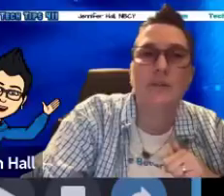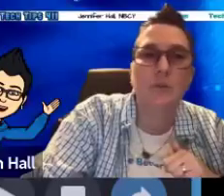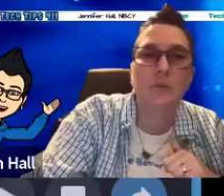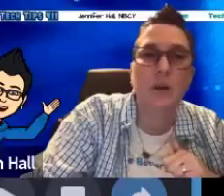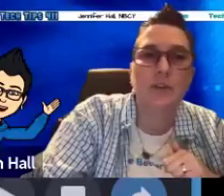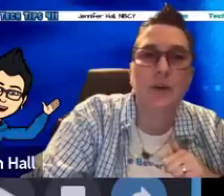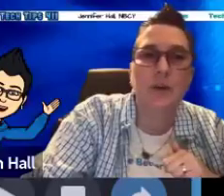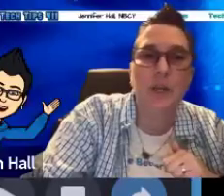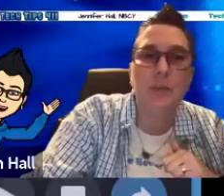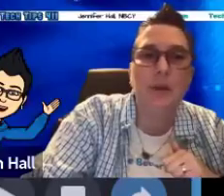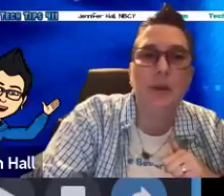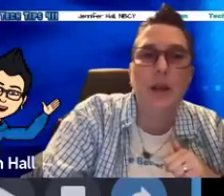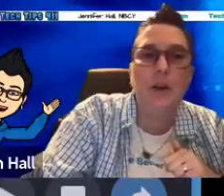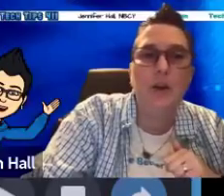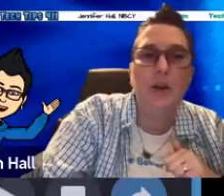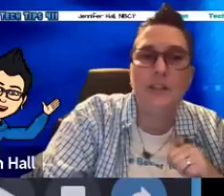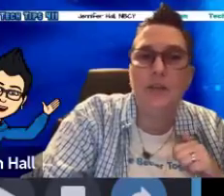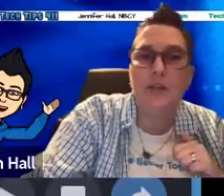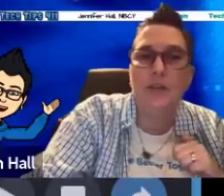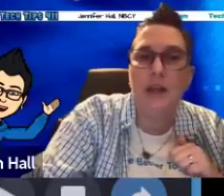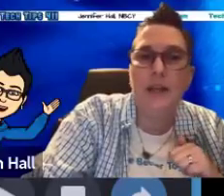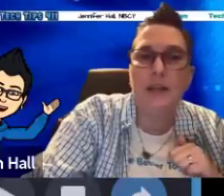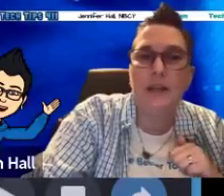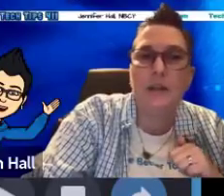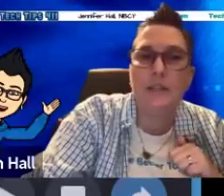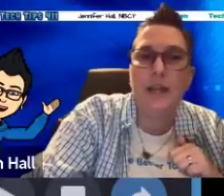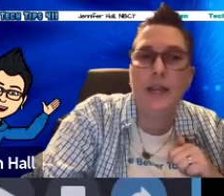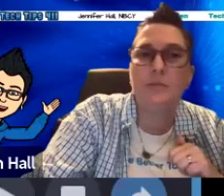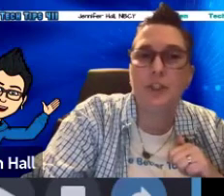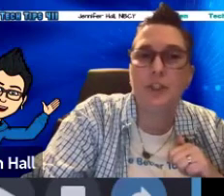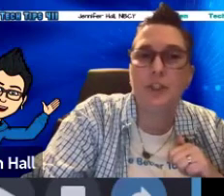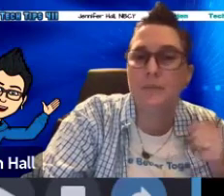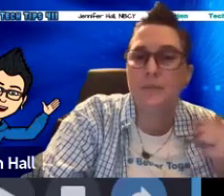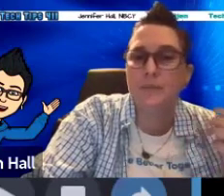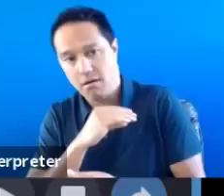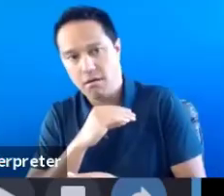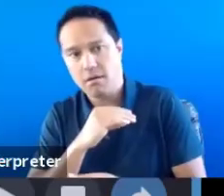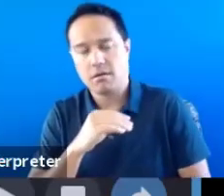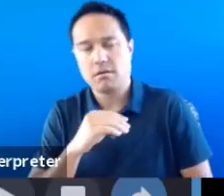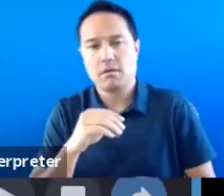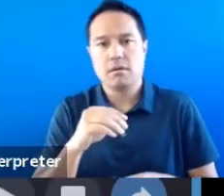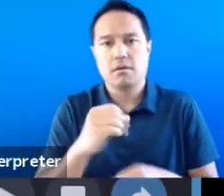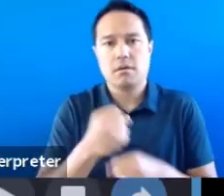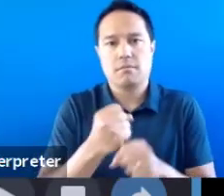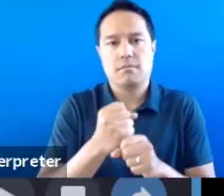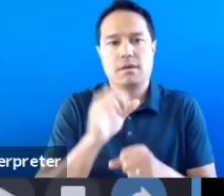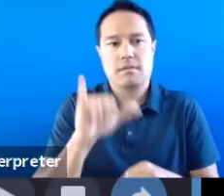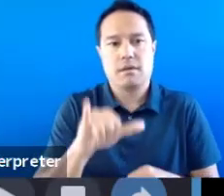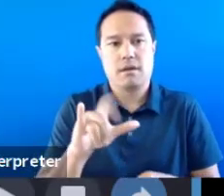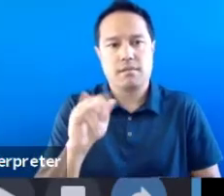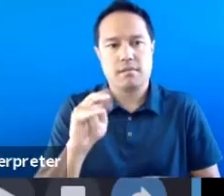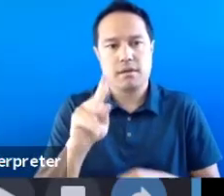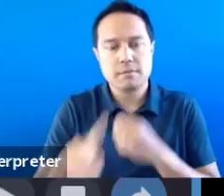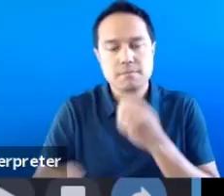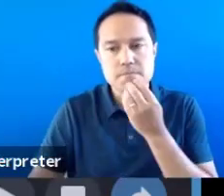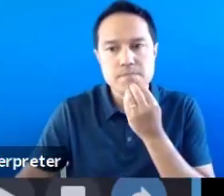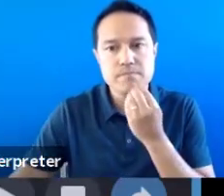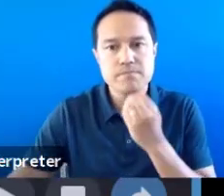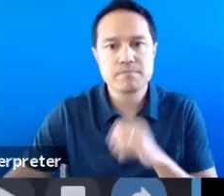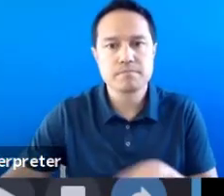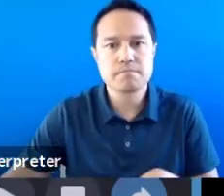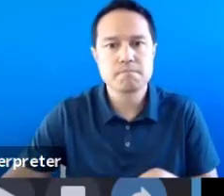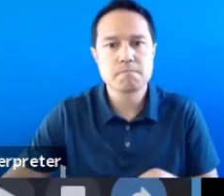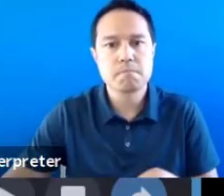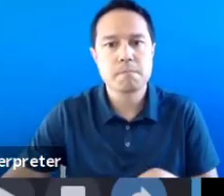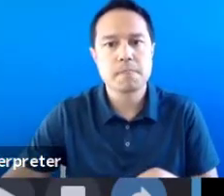and a lie after watching the video clip. Here it is, and that link takes them to the Google slide